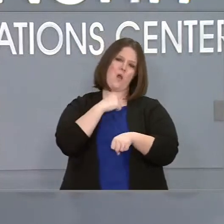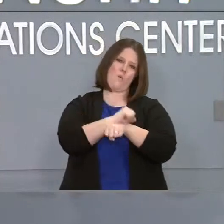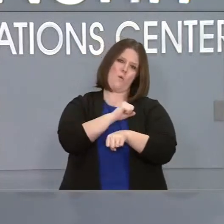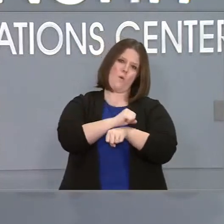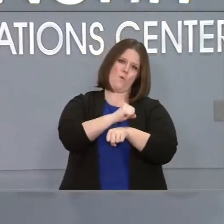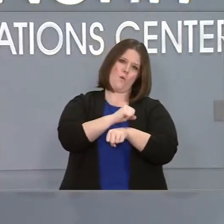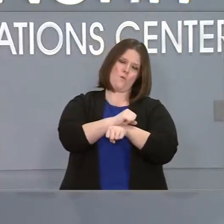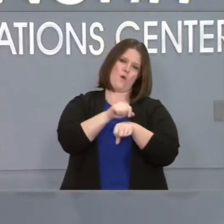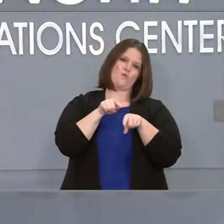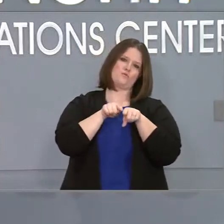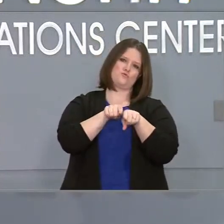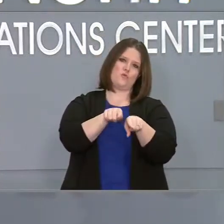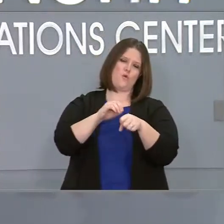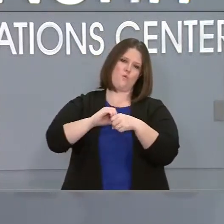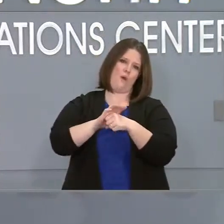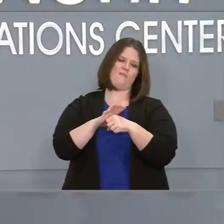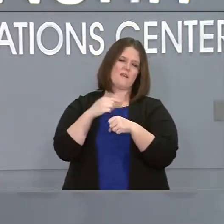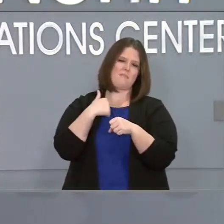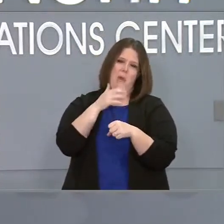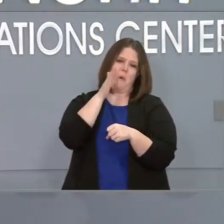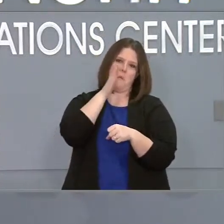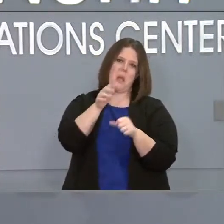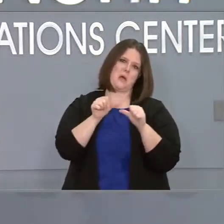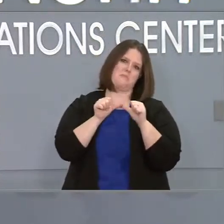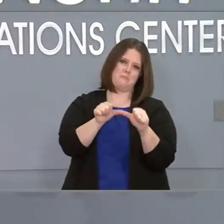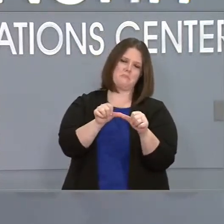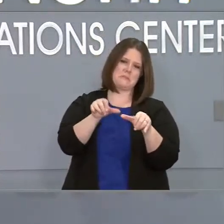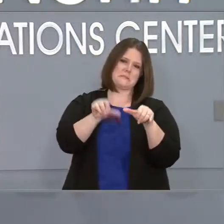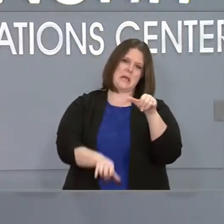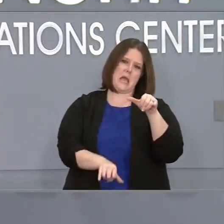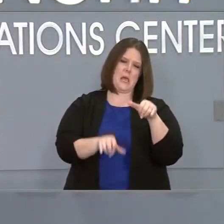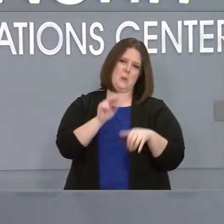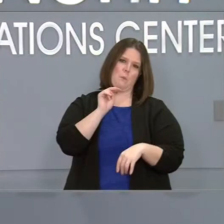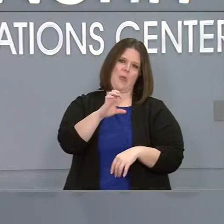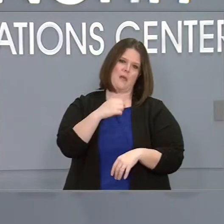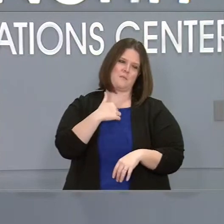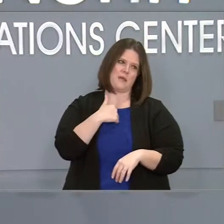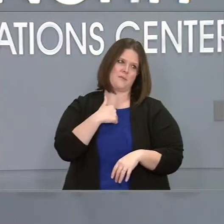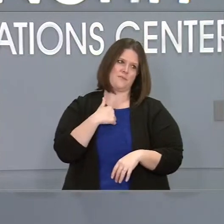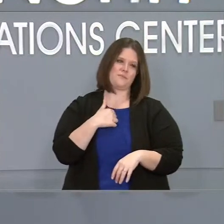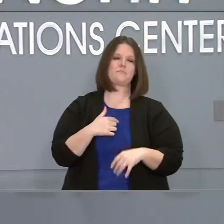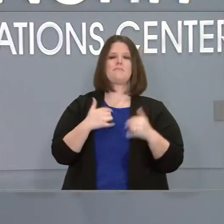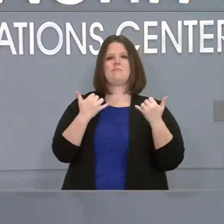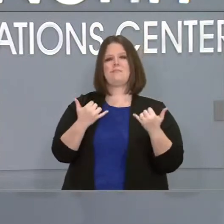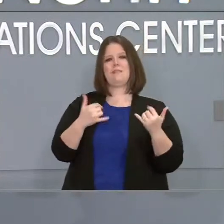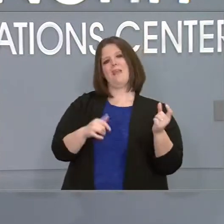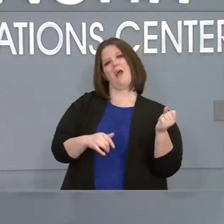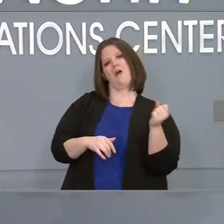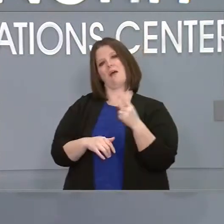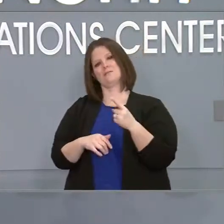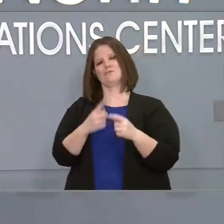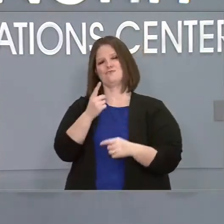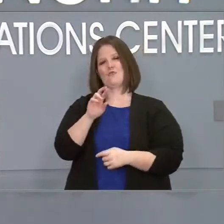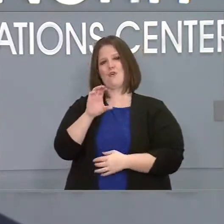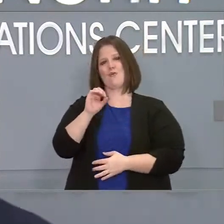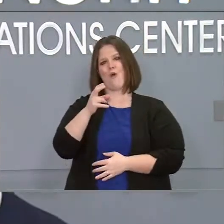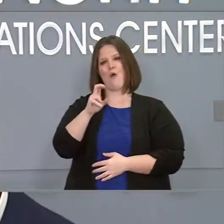this pandemic, and I plan to keep my central focus on North Carolina. And I had a few for Dr. Cohen as well. Okay.